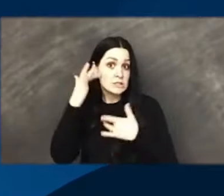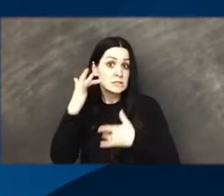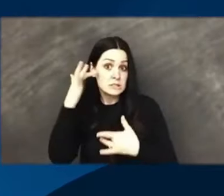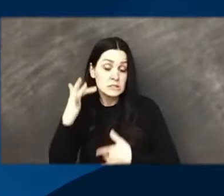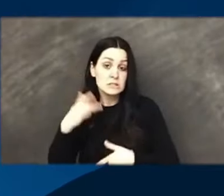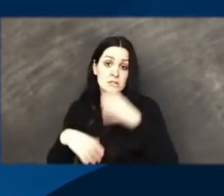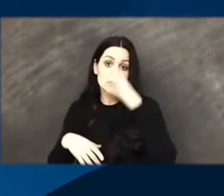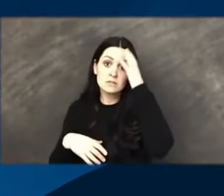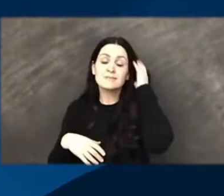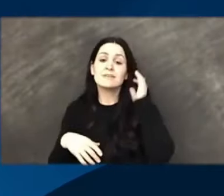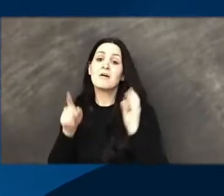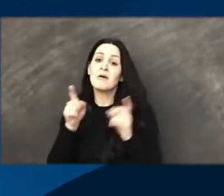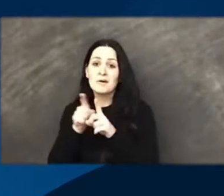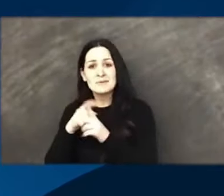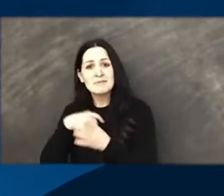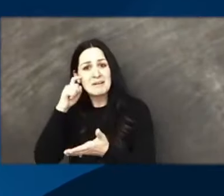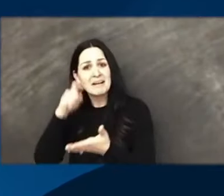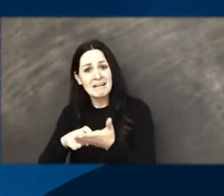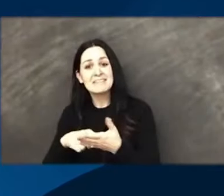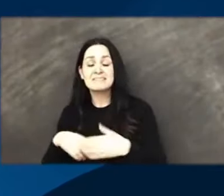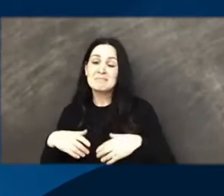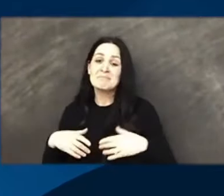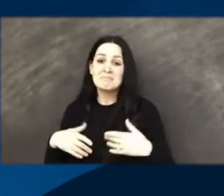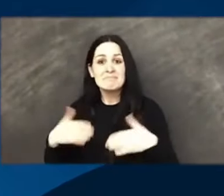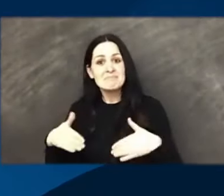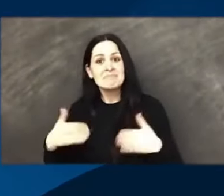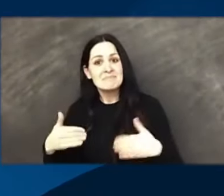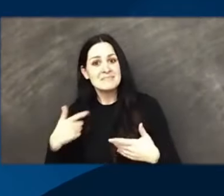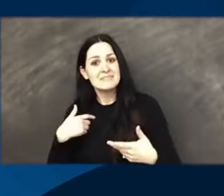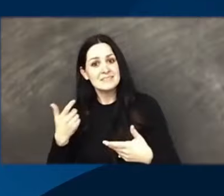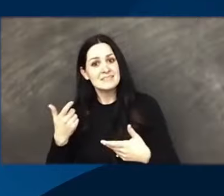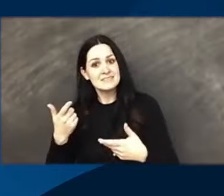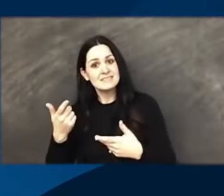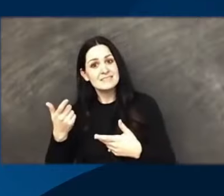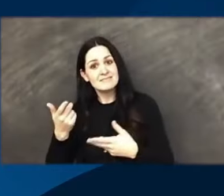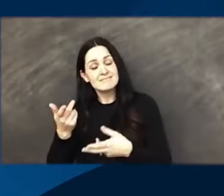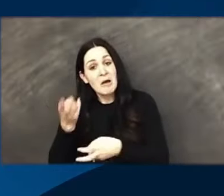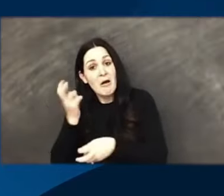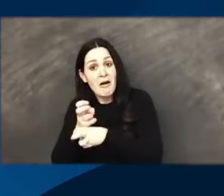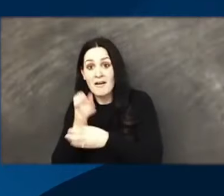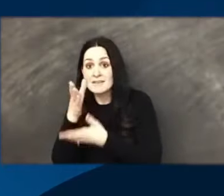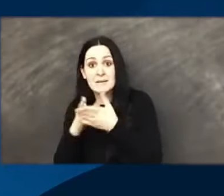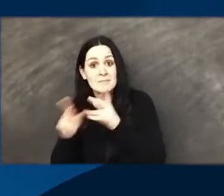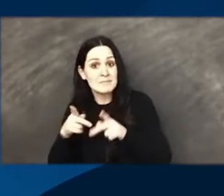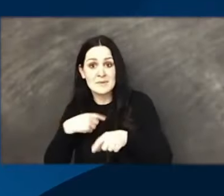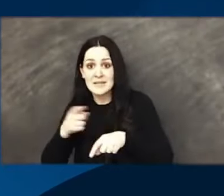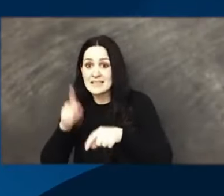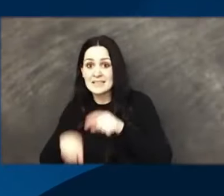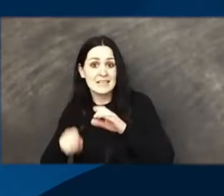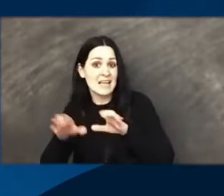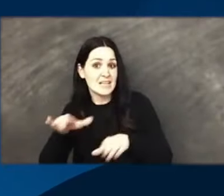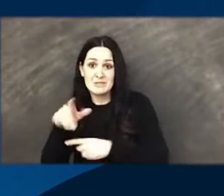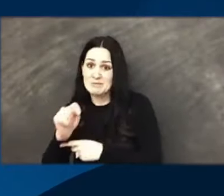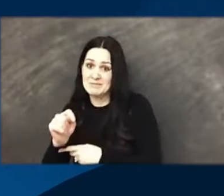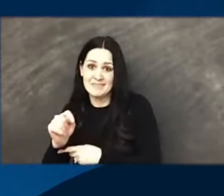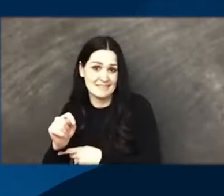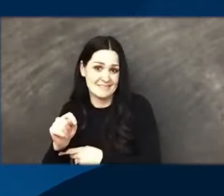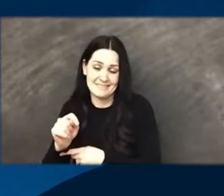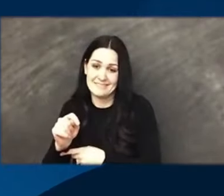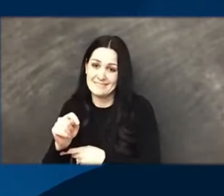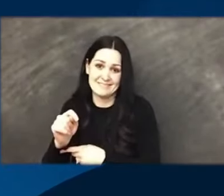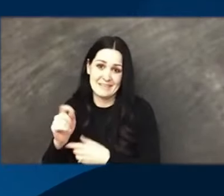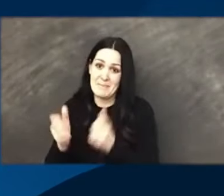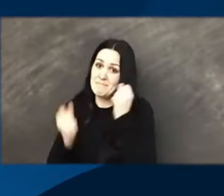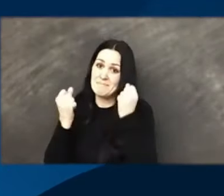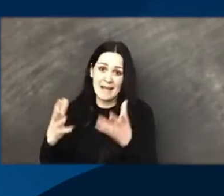also recognize that it's not what is going to be palatable probably to the majority of